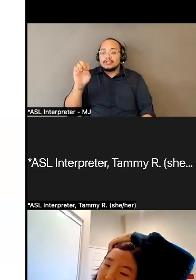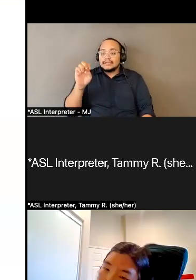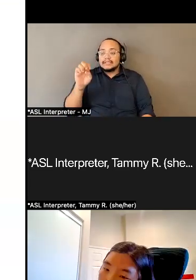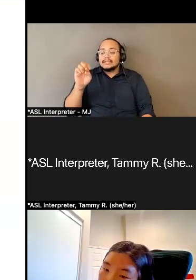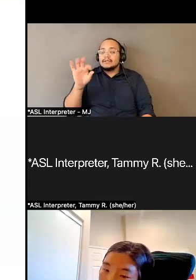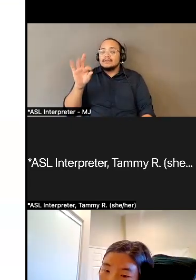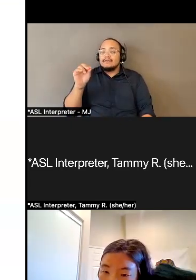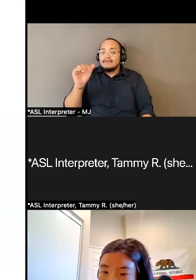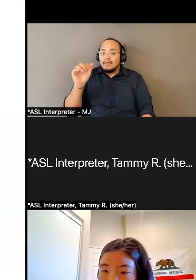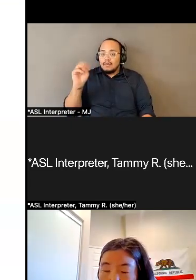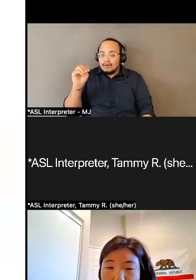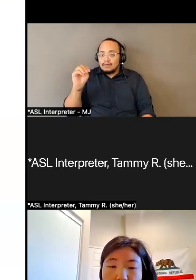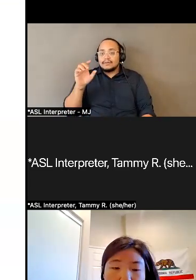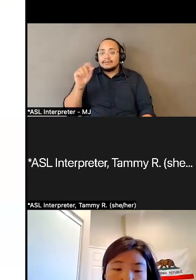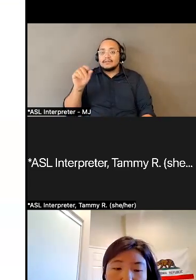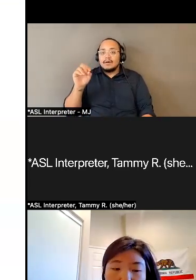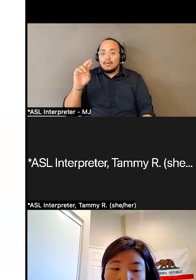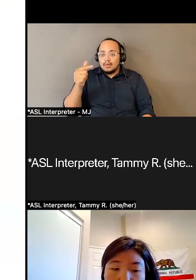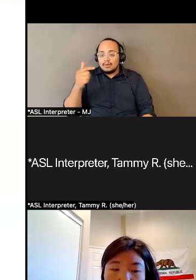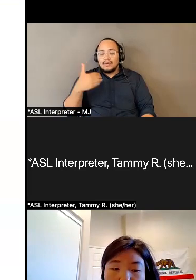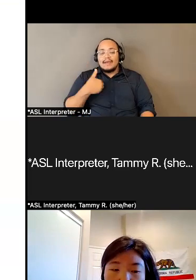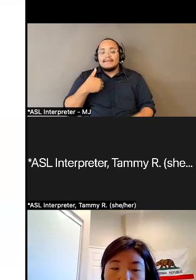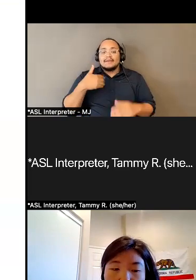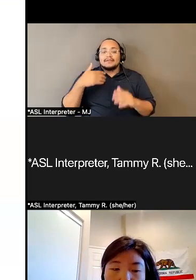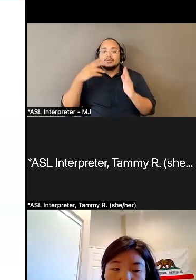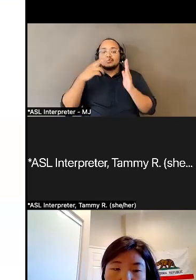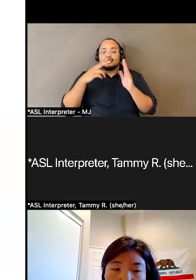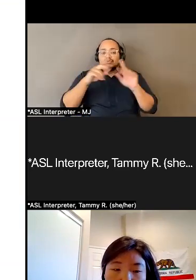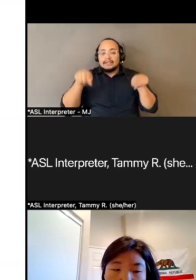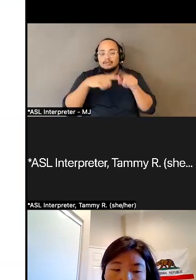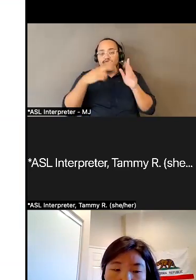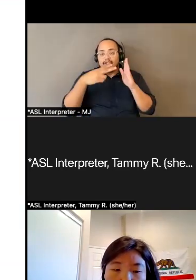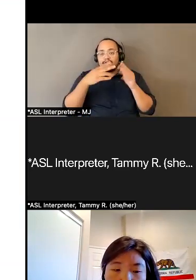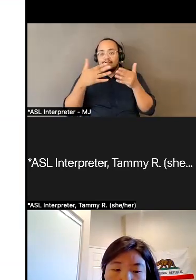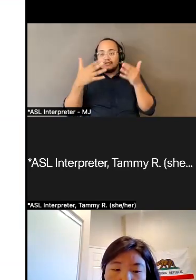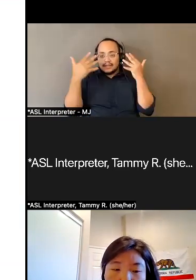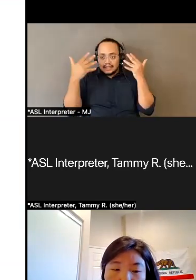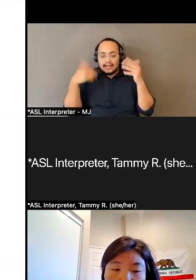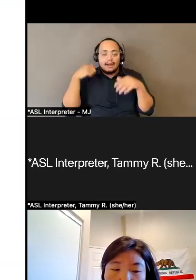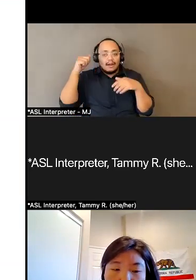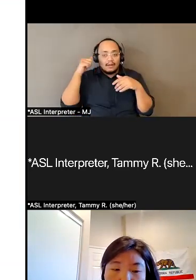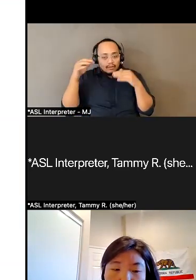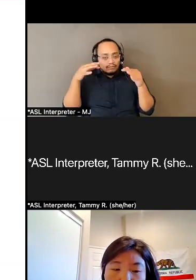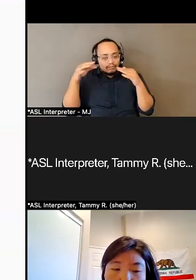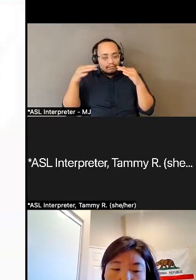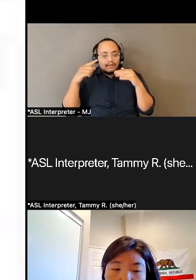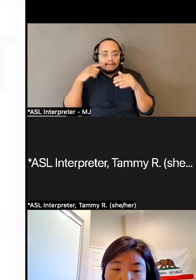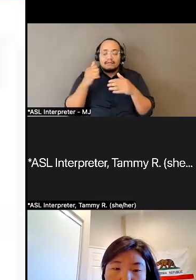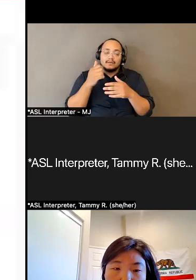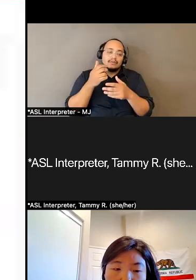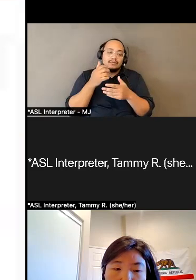reader friendly and audio versions of our report in addition to the PDF, in case those are helpful for folks. Next slide.